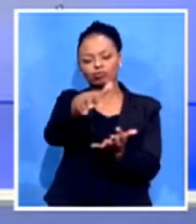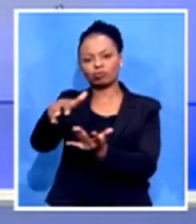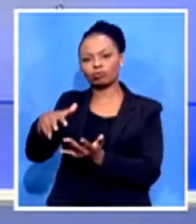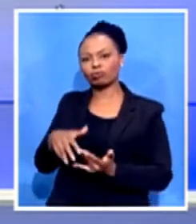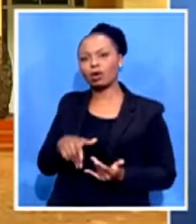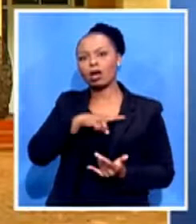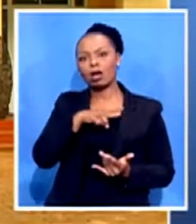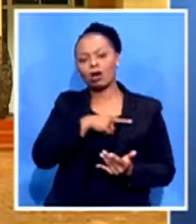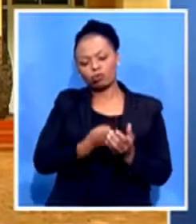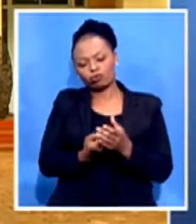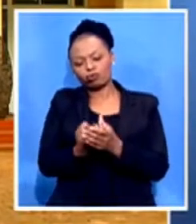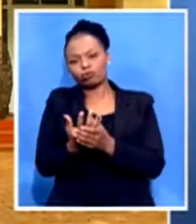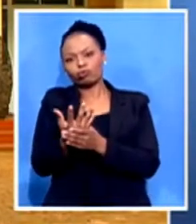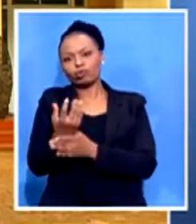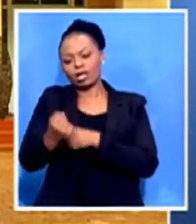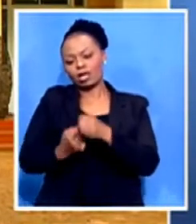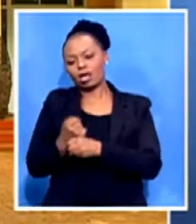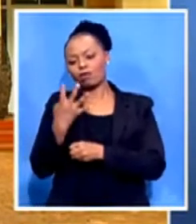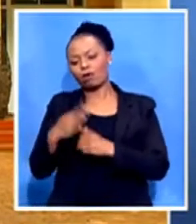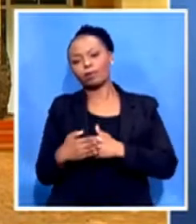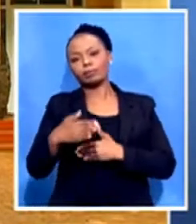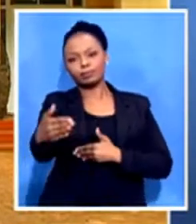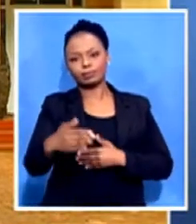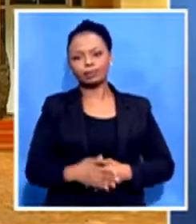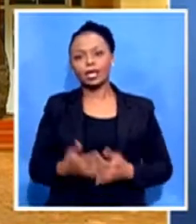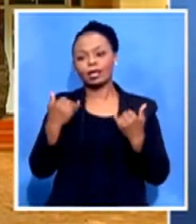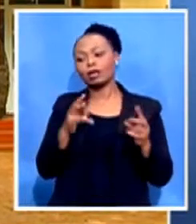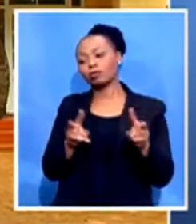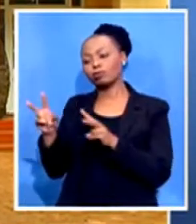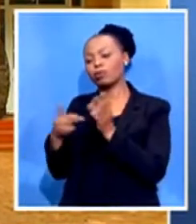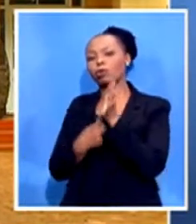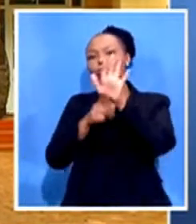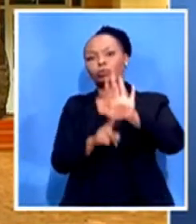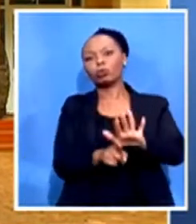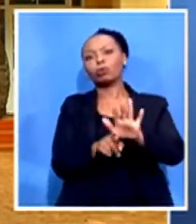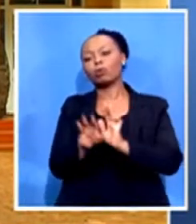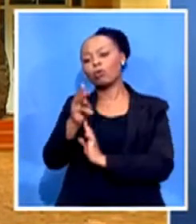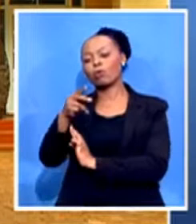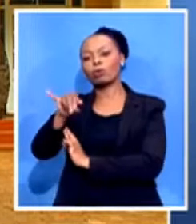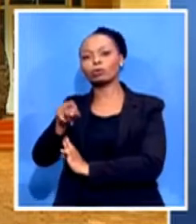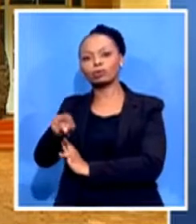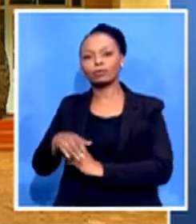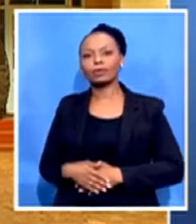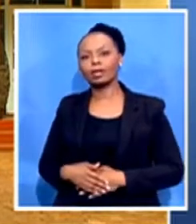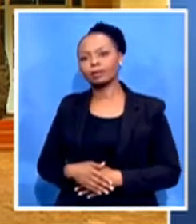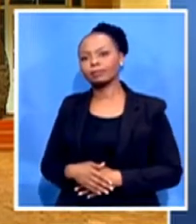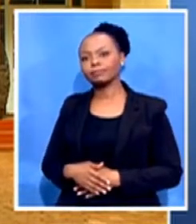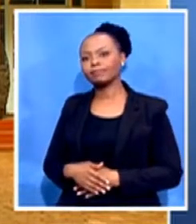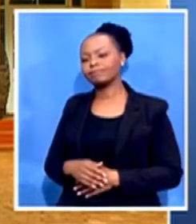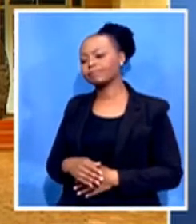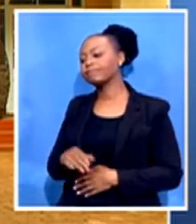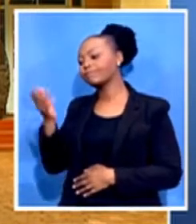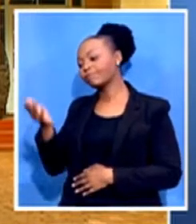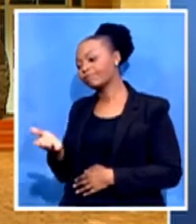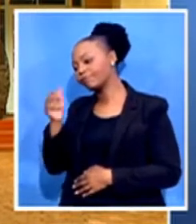For more, let's cross live now to our colleague Lutendo Bobodi. Lutendo, a very good morning to you. We've seen